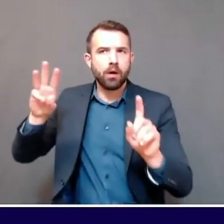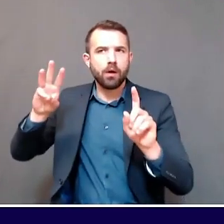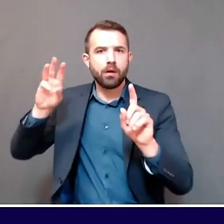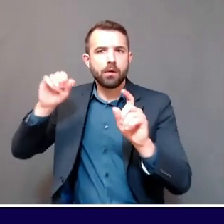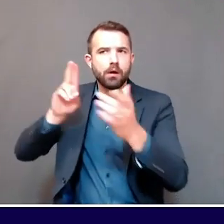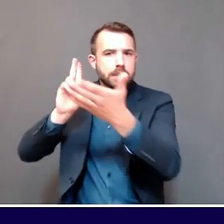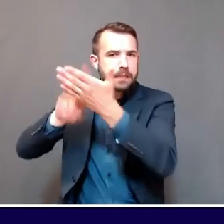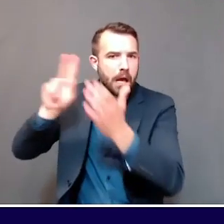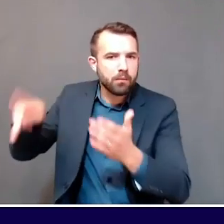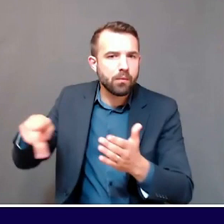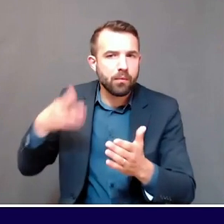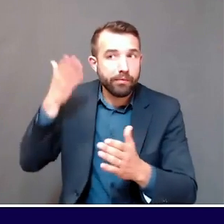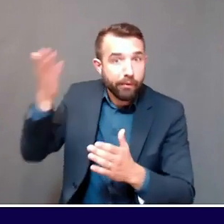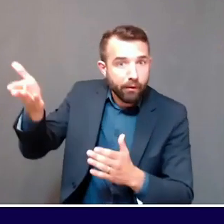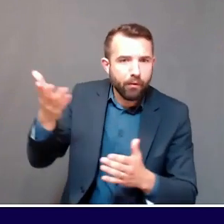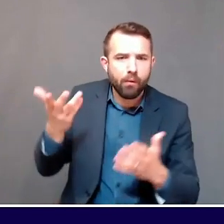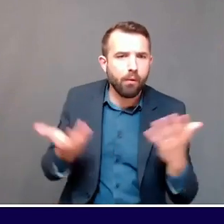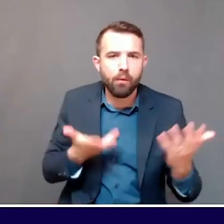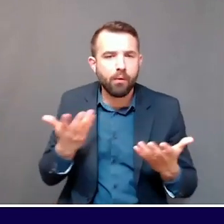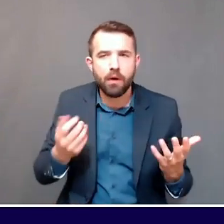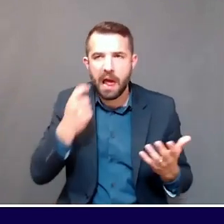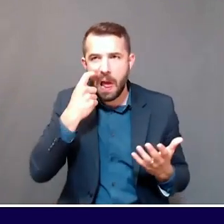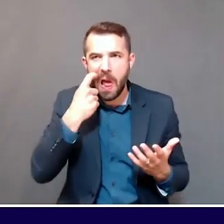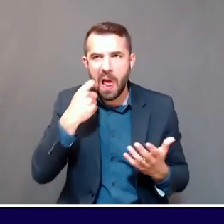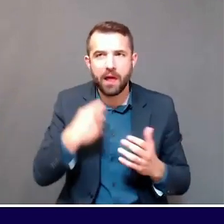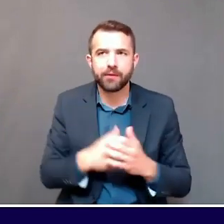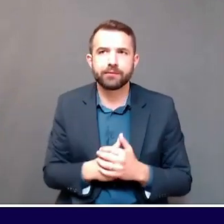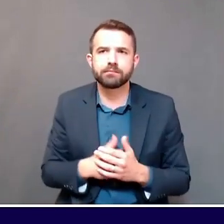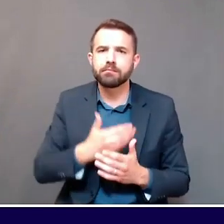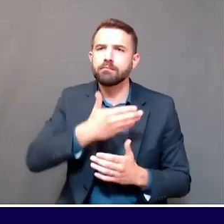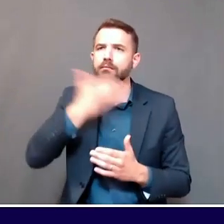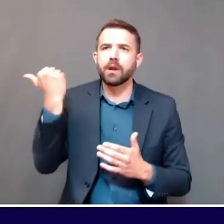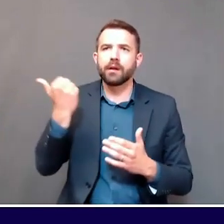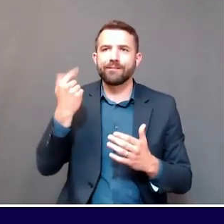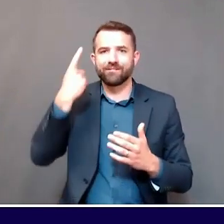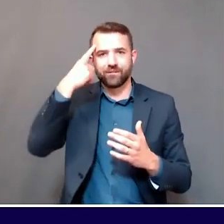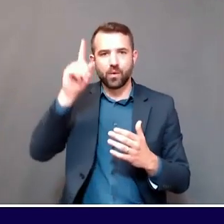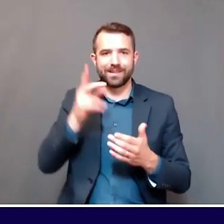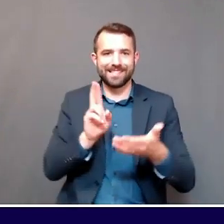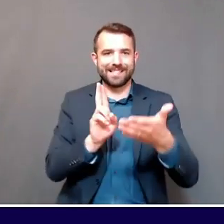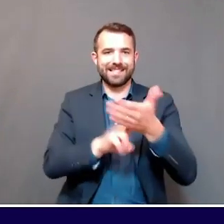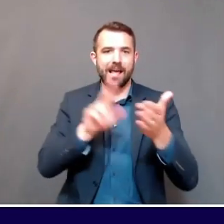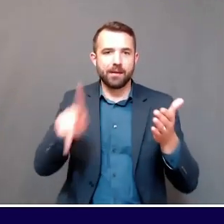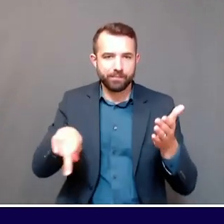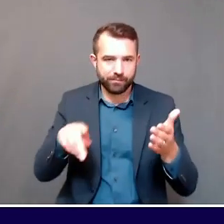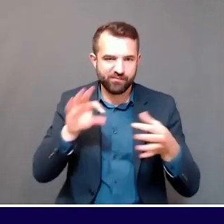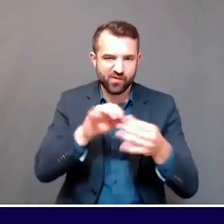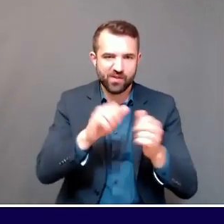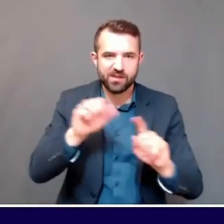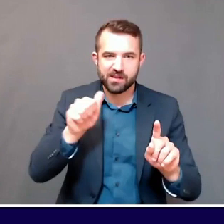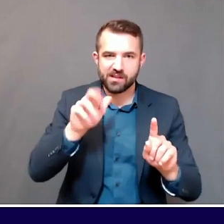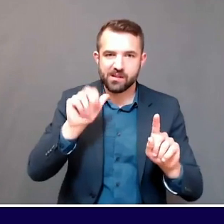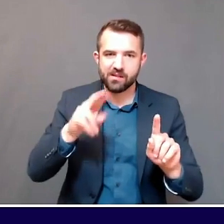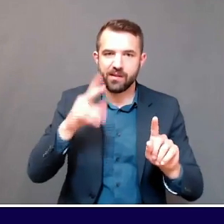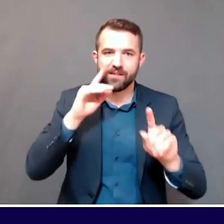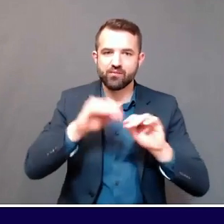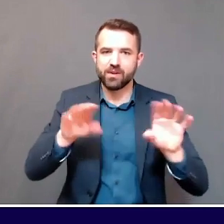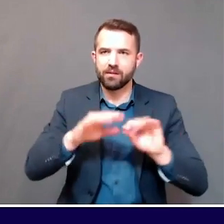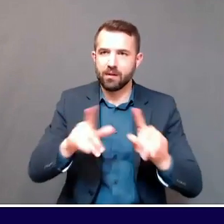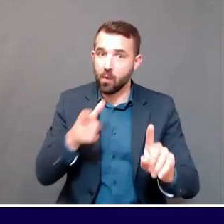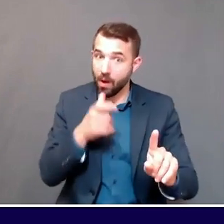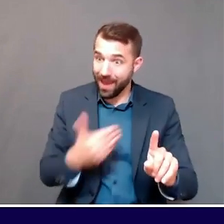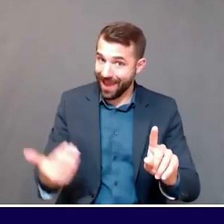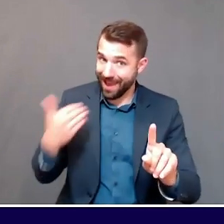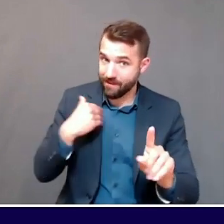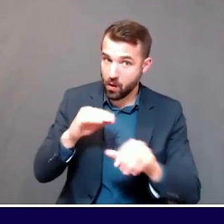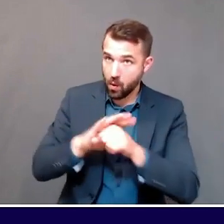that you are hoping people use to log themselves? Is if they're confirmed positive, if they might be positive but haven't been able to get a test?